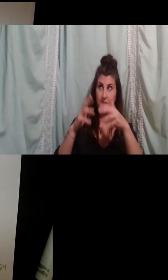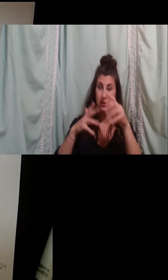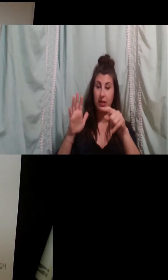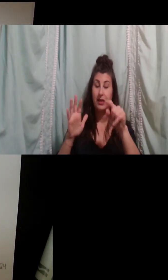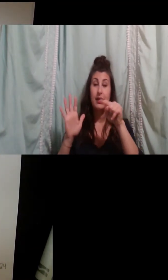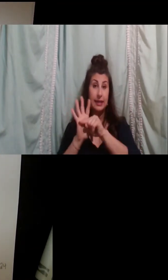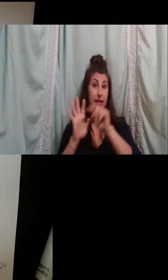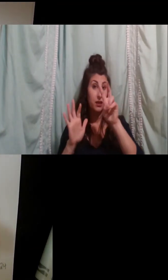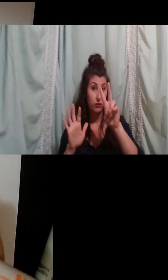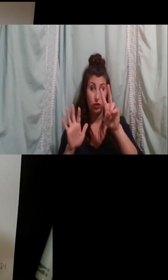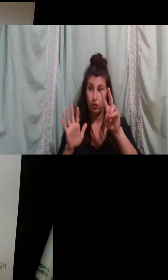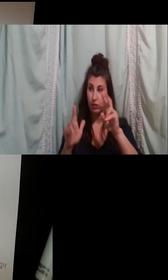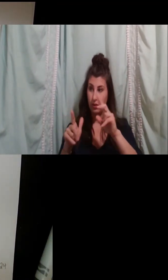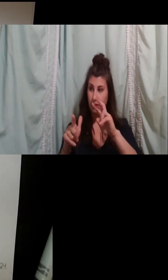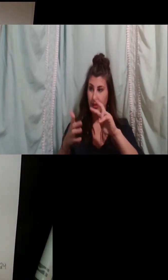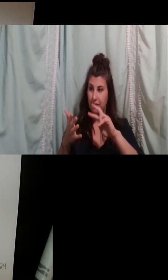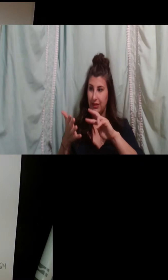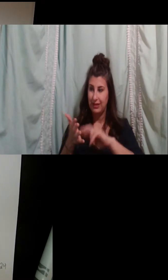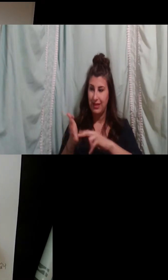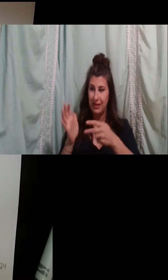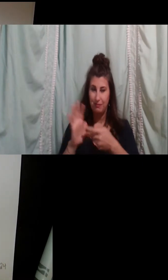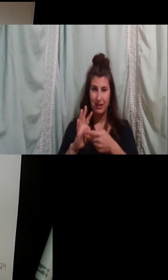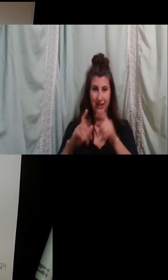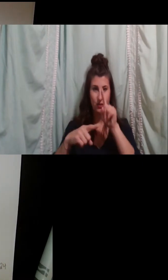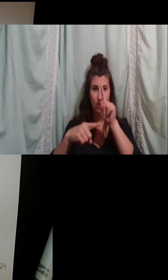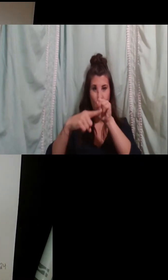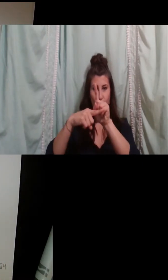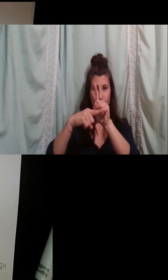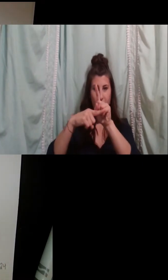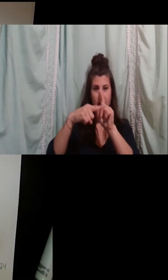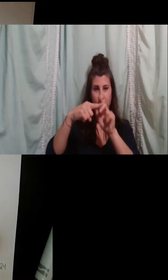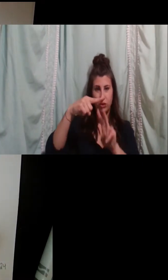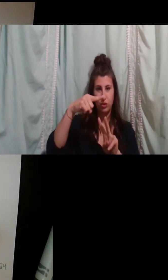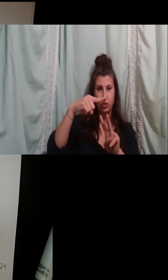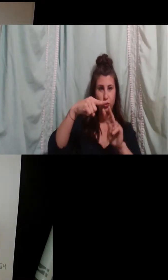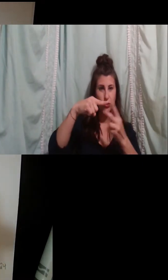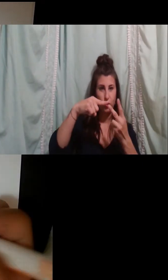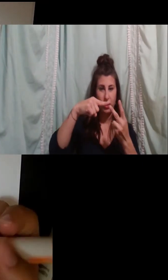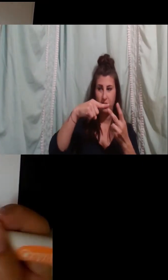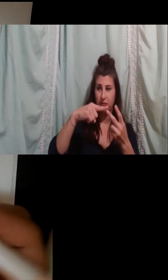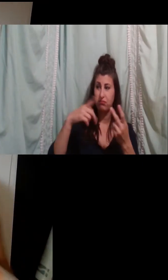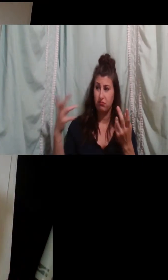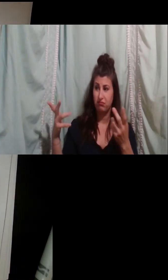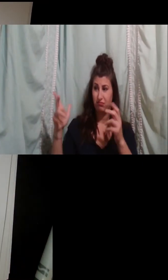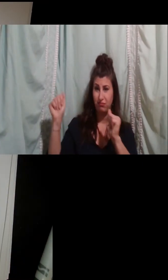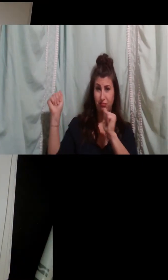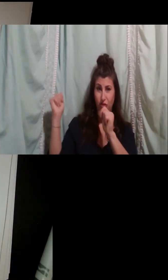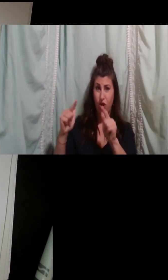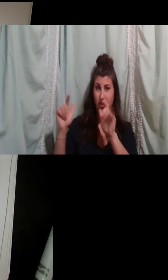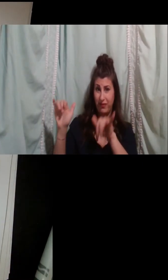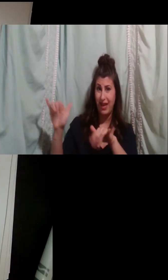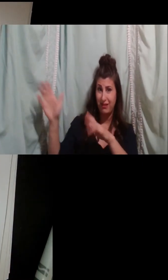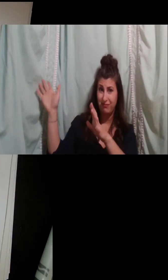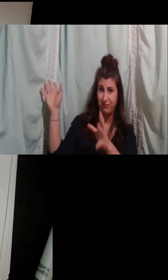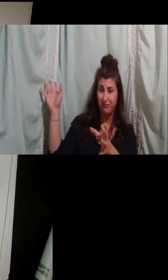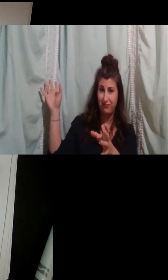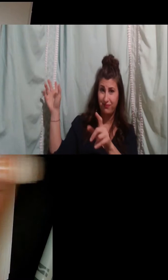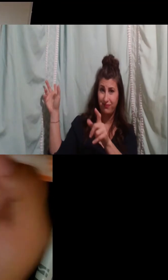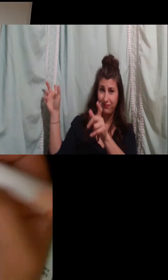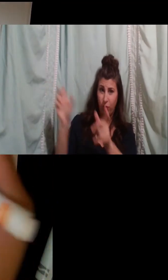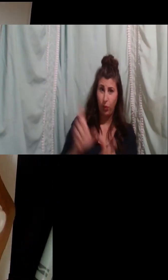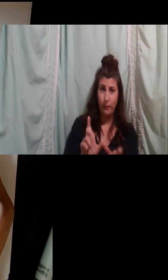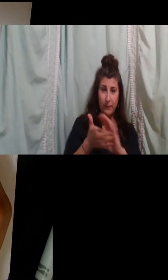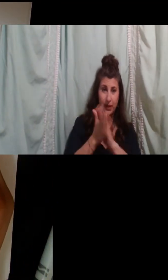to a plus. That makes negative 2. And that really makes 1 over 2 squared. So all of this turns